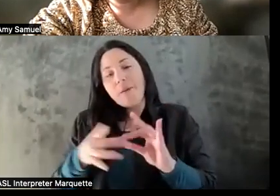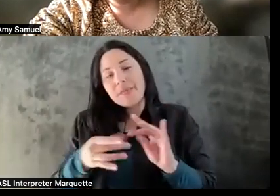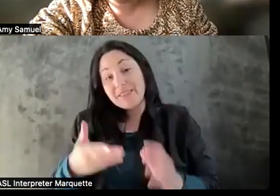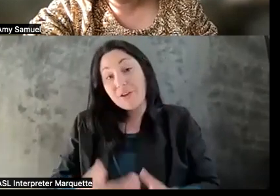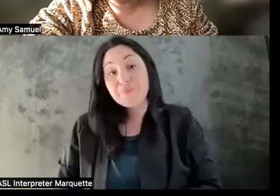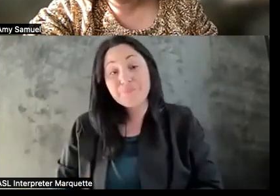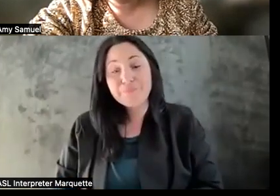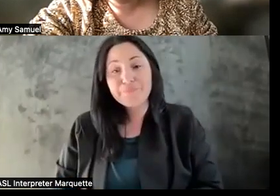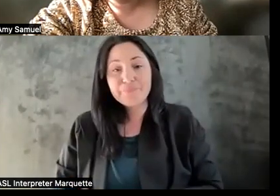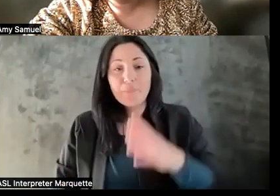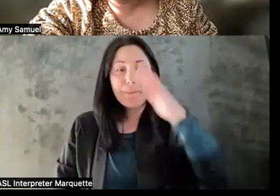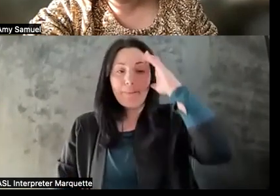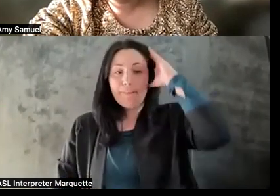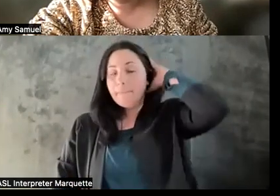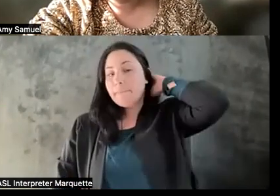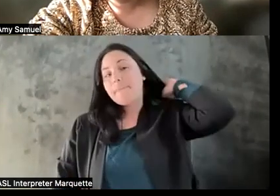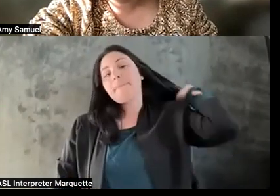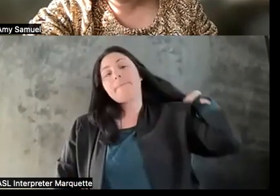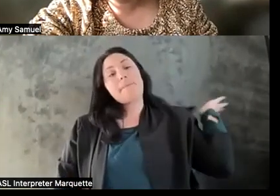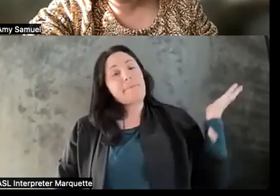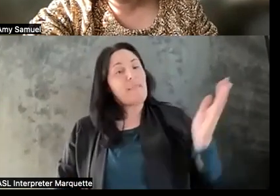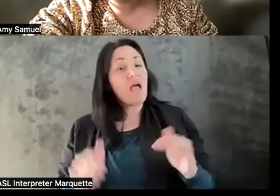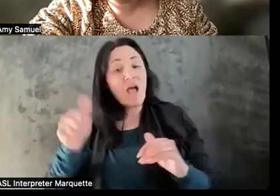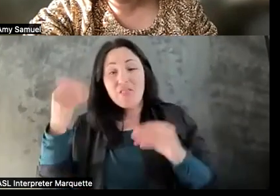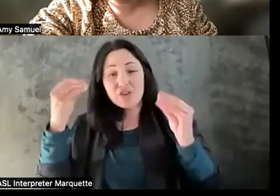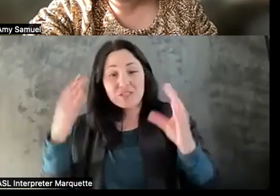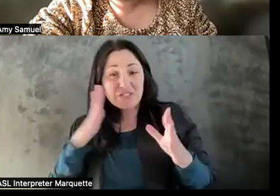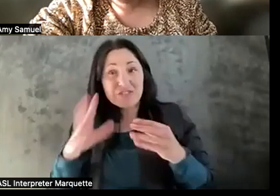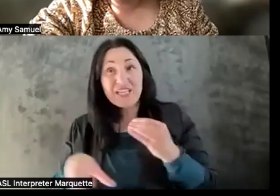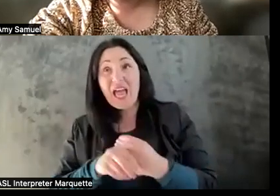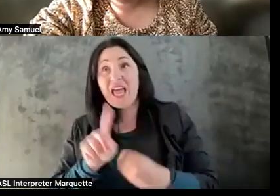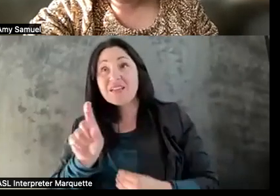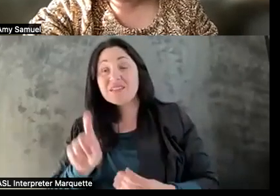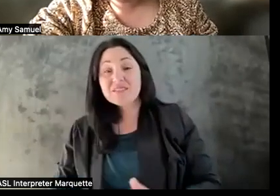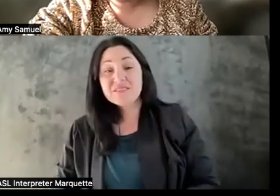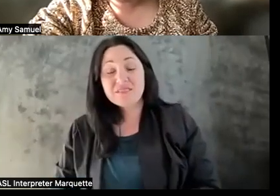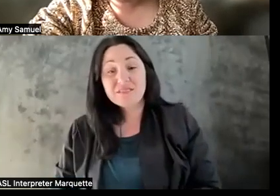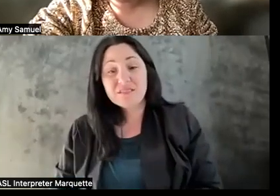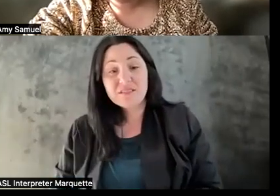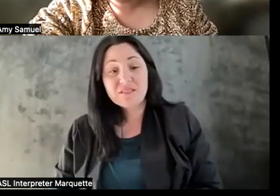there. If anybody wants to add, feel free to do so, but I think that's just.